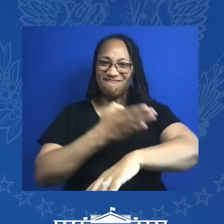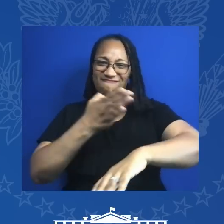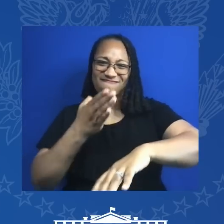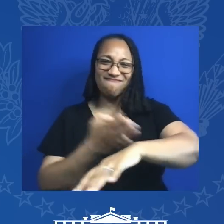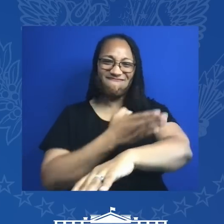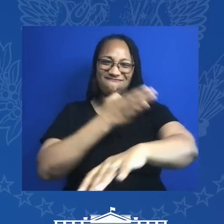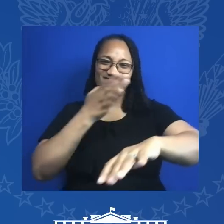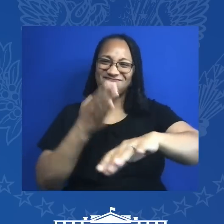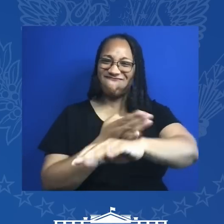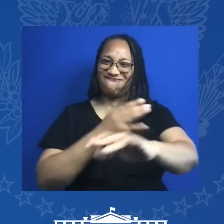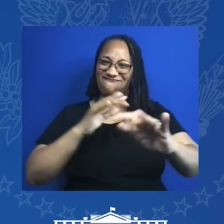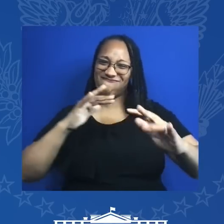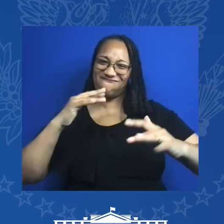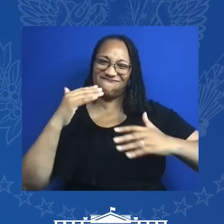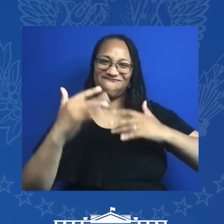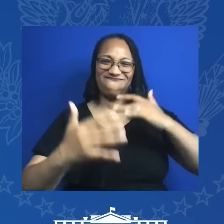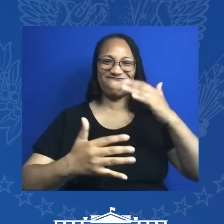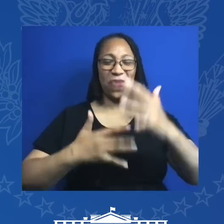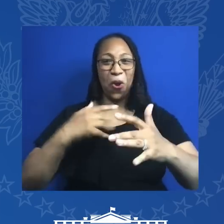the beginning.